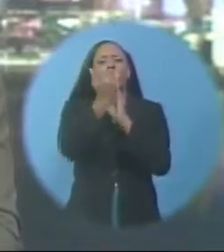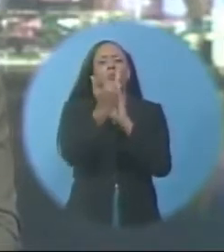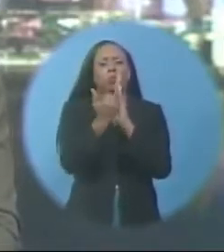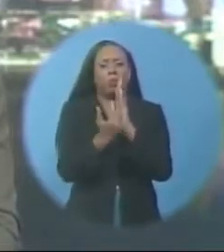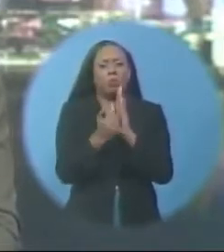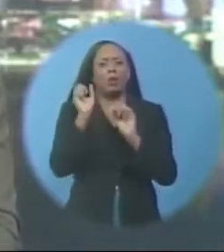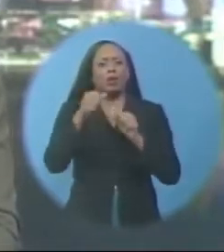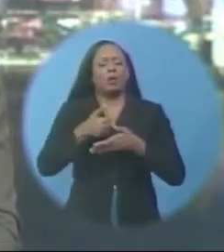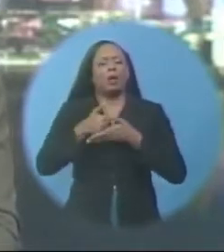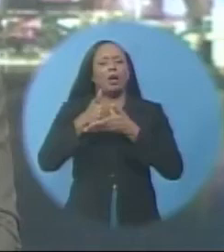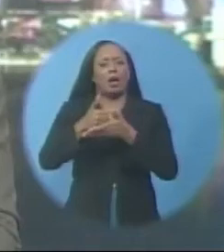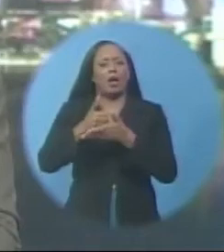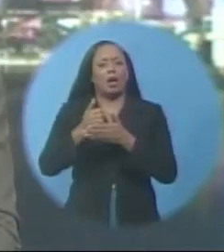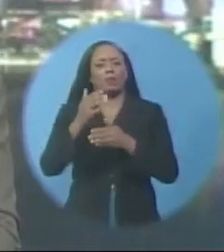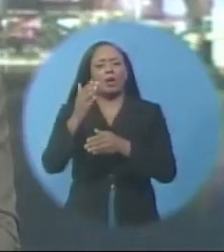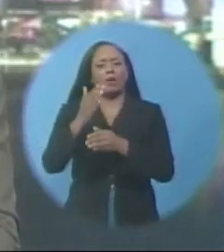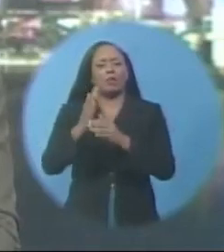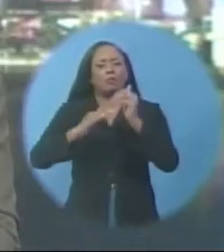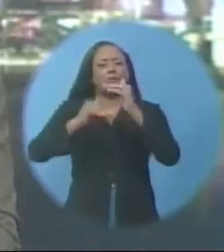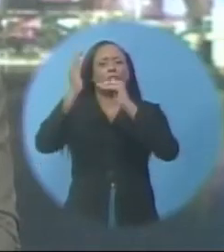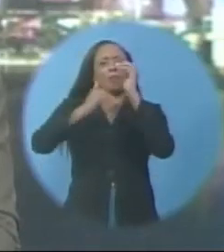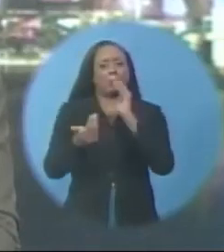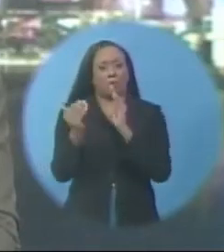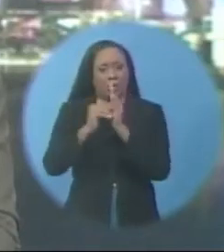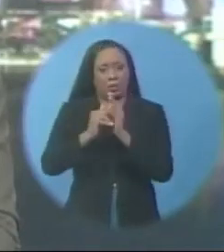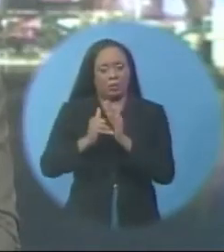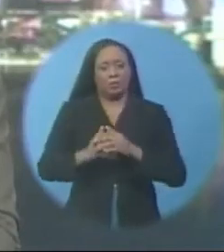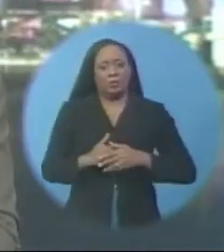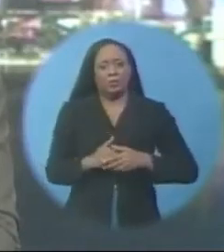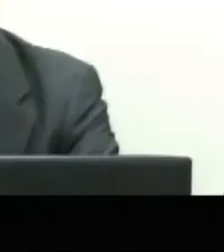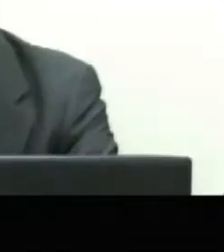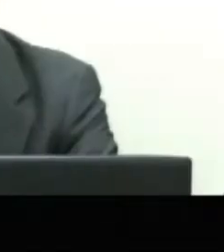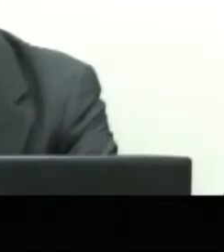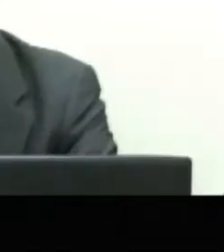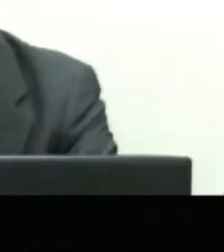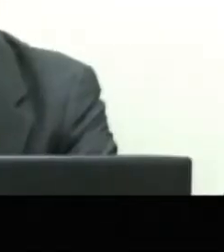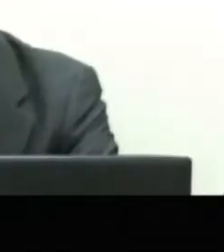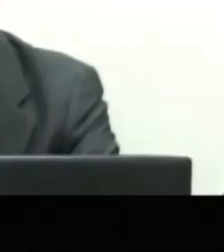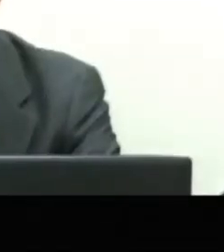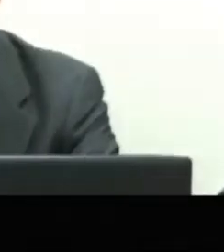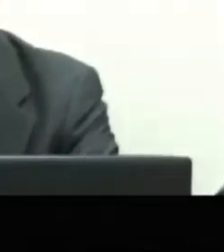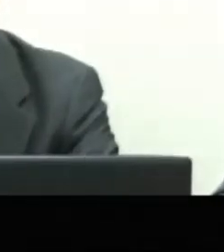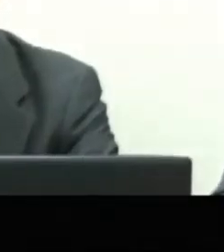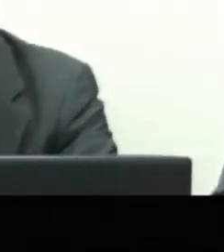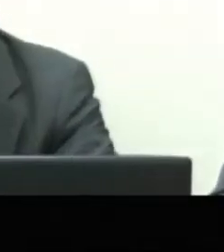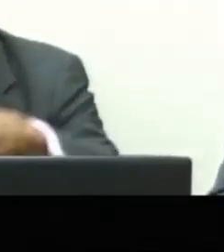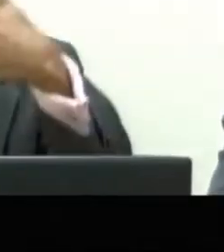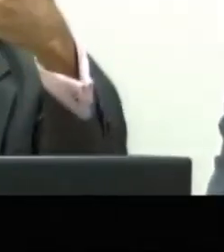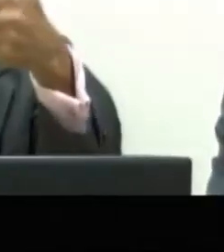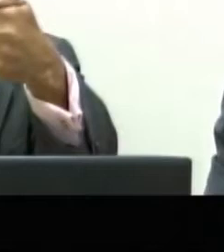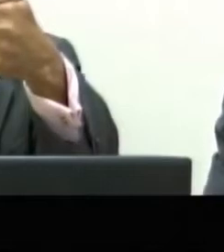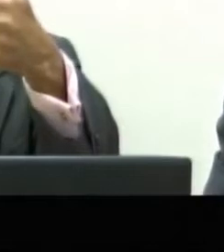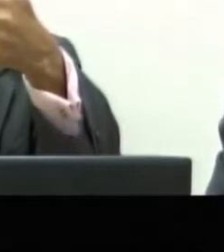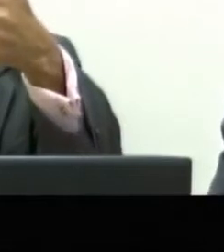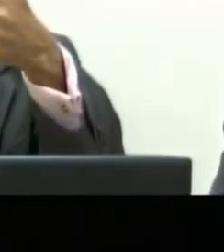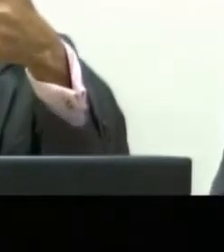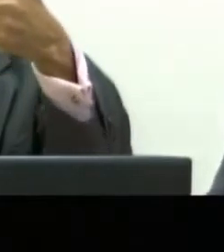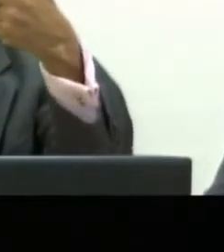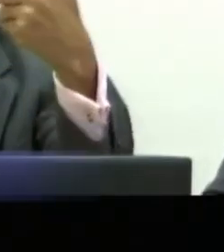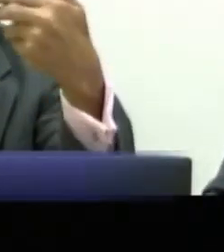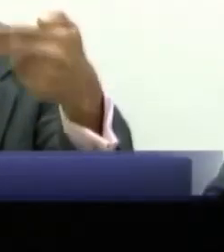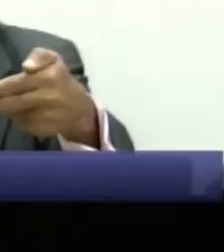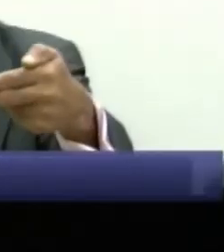able to help in the rebuilding efforts. By us having a database of